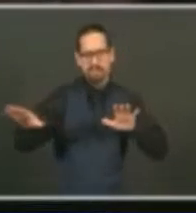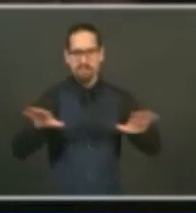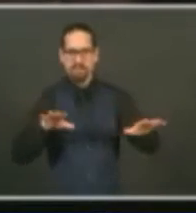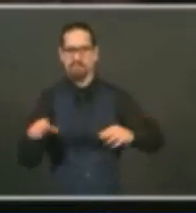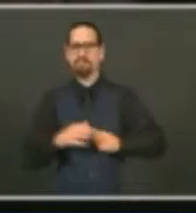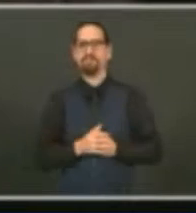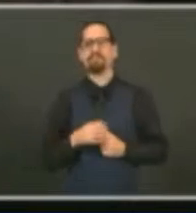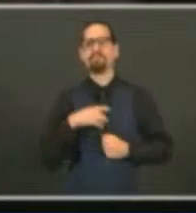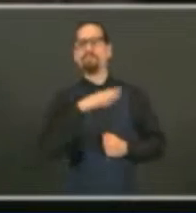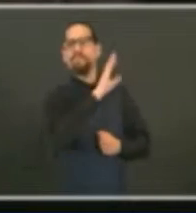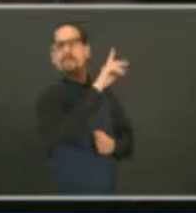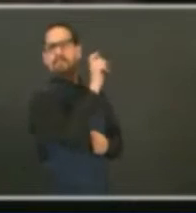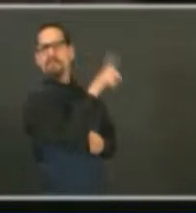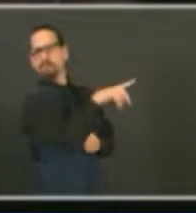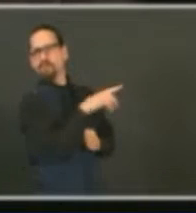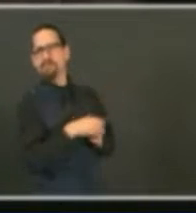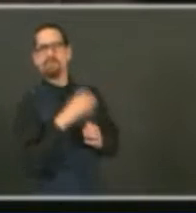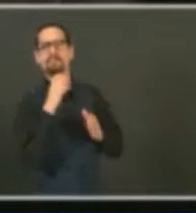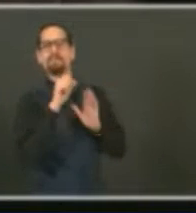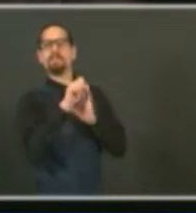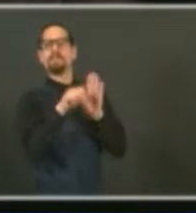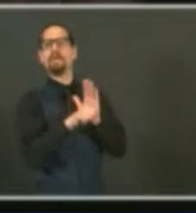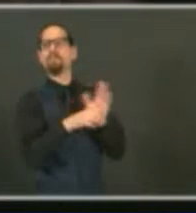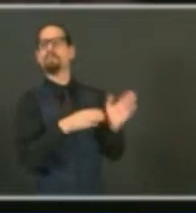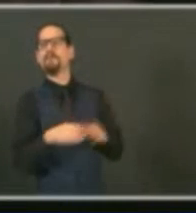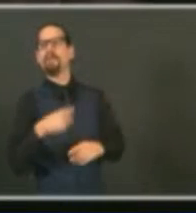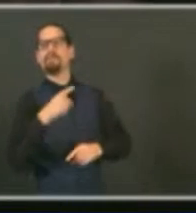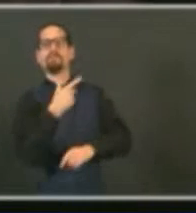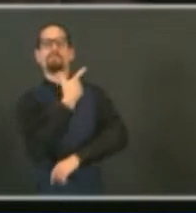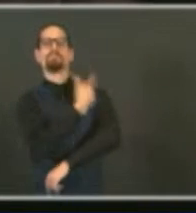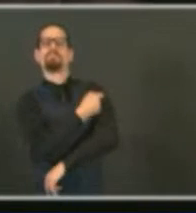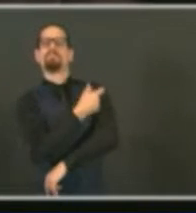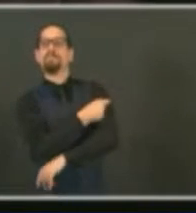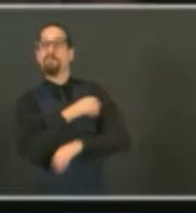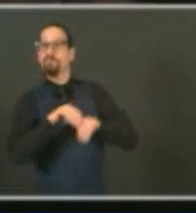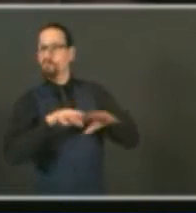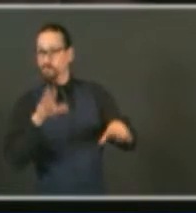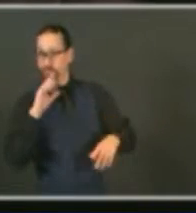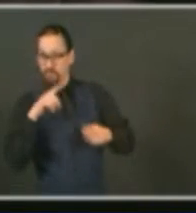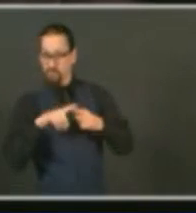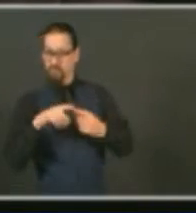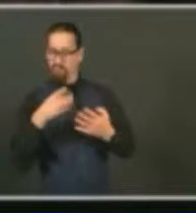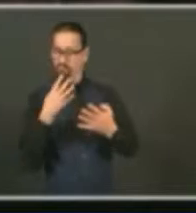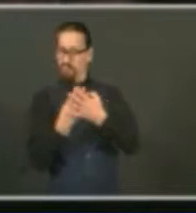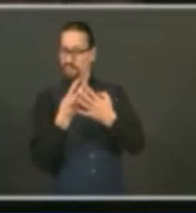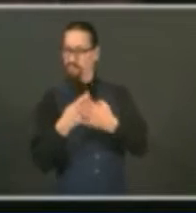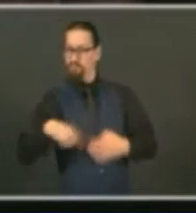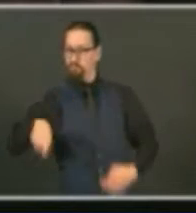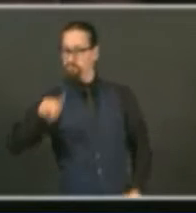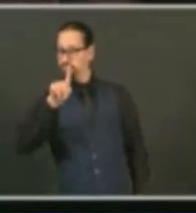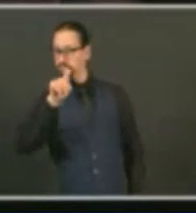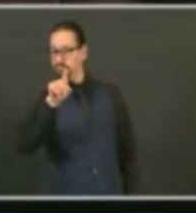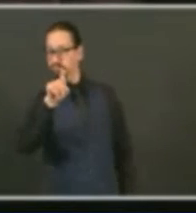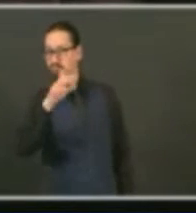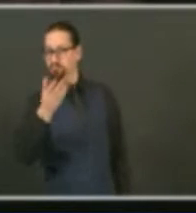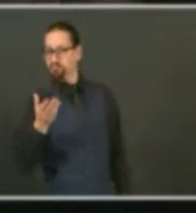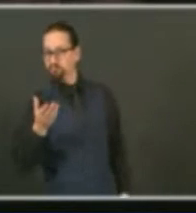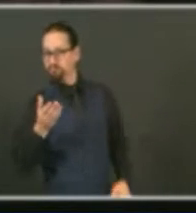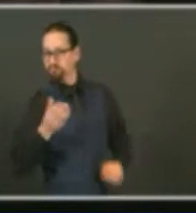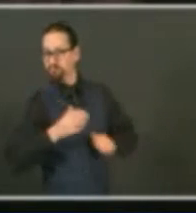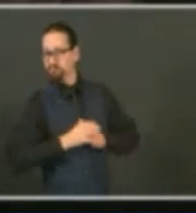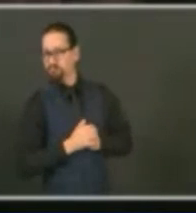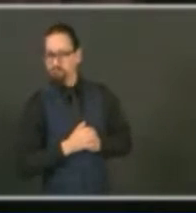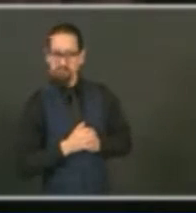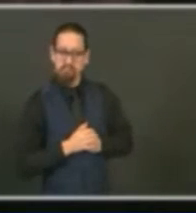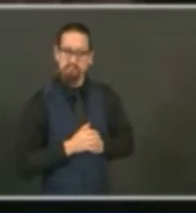state's plan to distribute vaccines to the inmates at the ACI? Is it something like other close contact settings